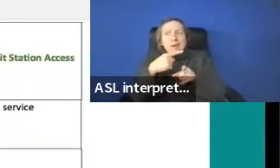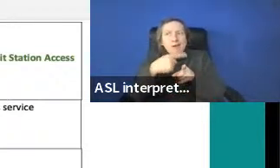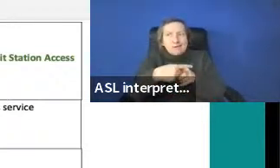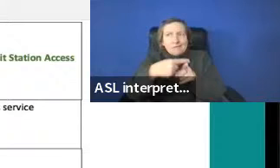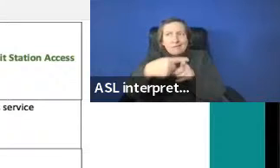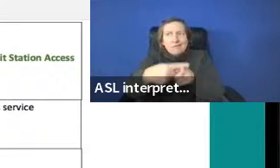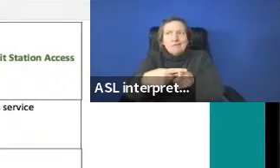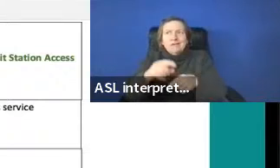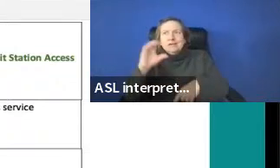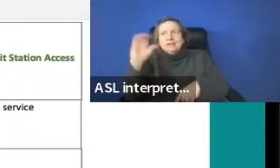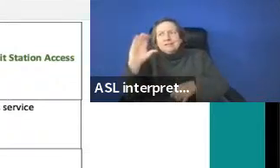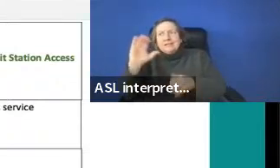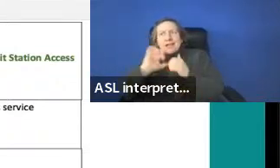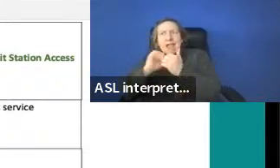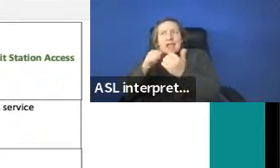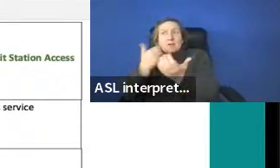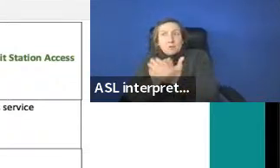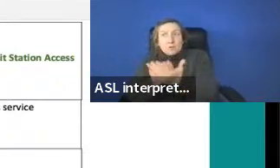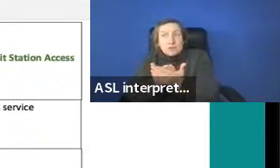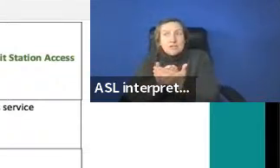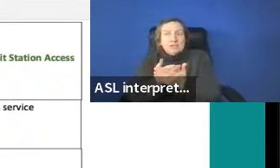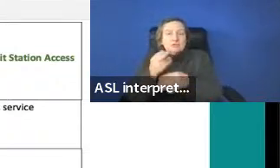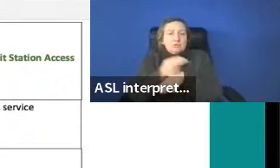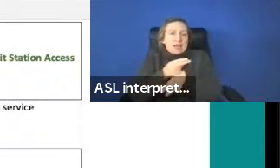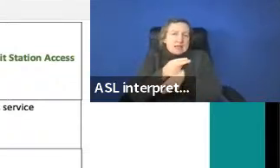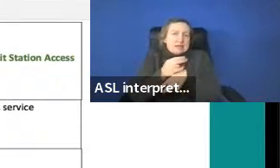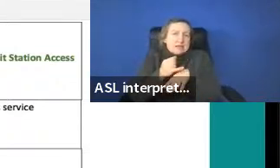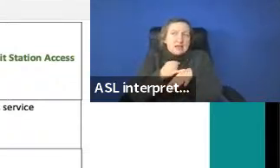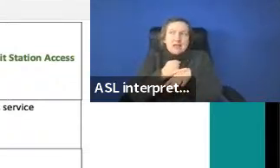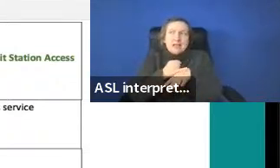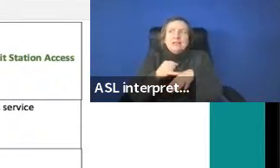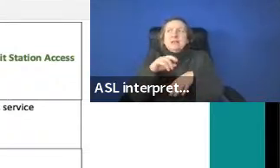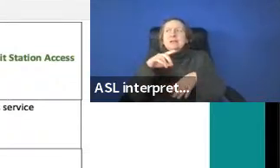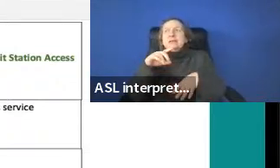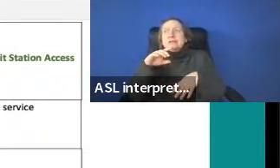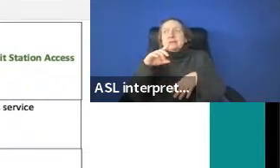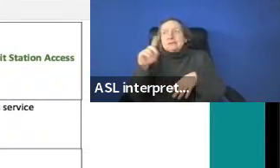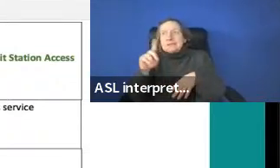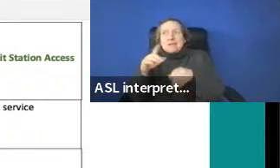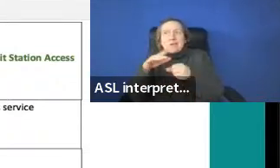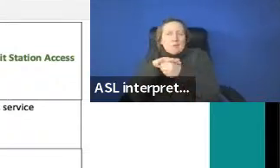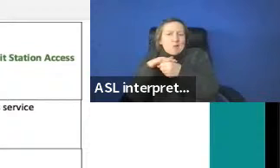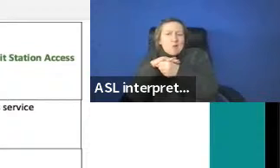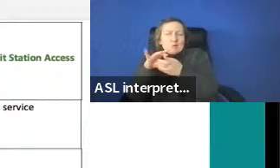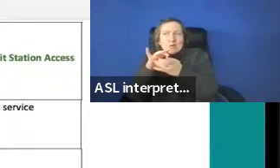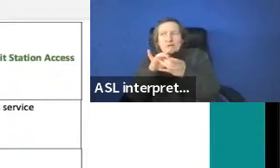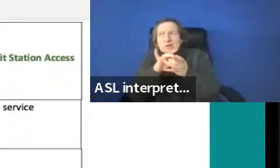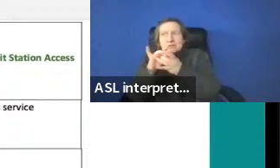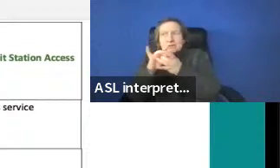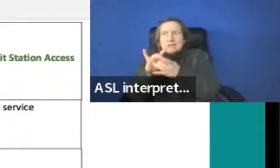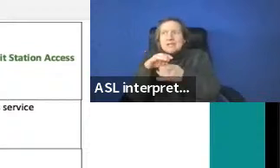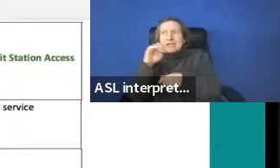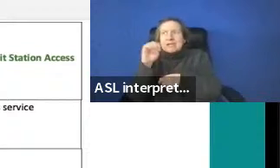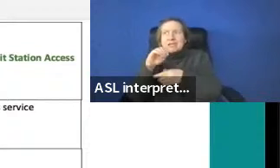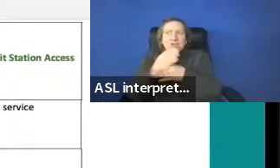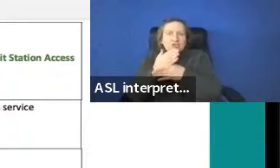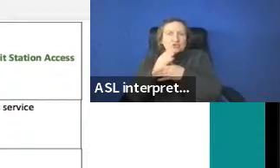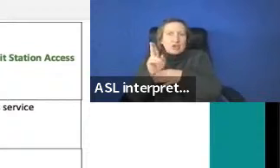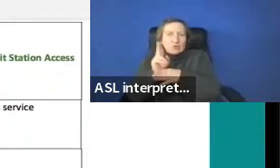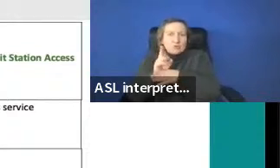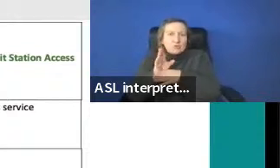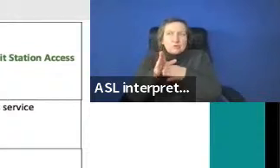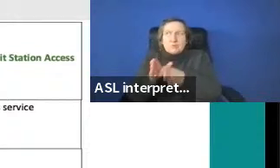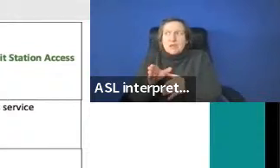get to Hayden Island. D is local connectivity. E is shared use path, and F is this